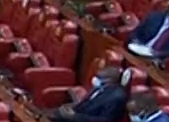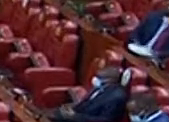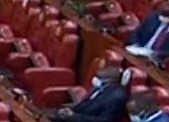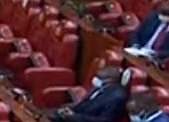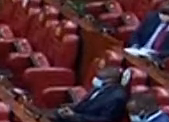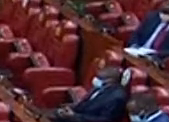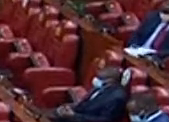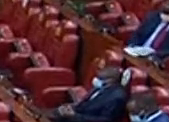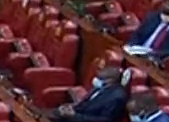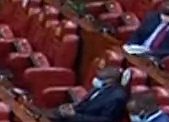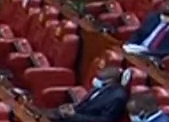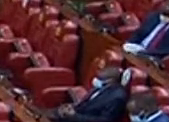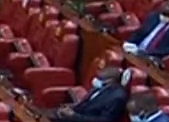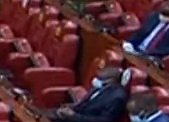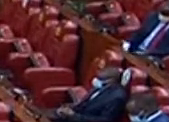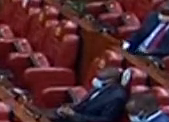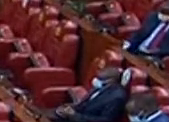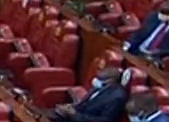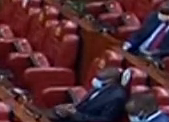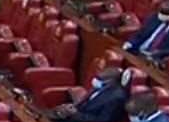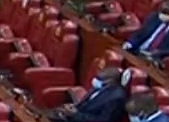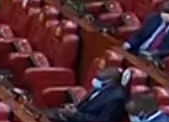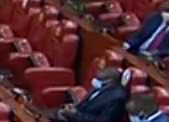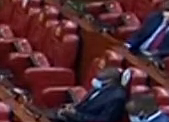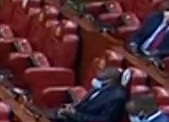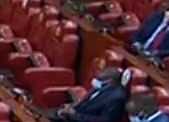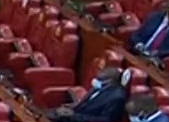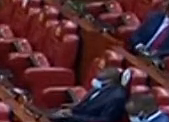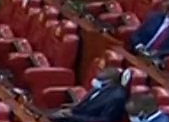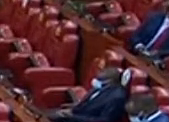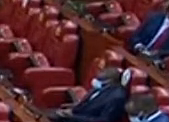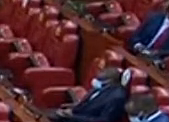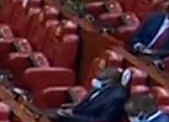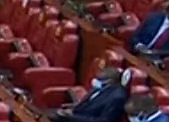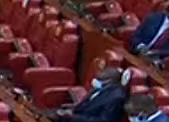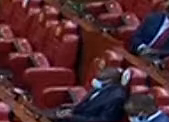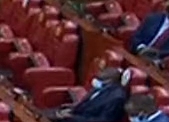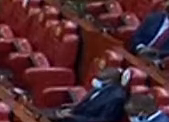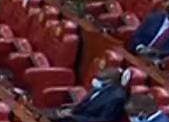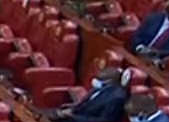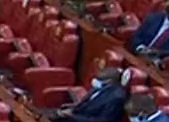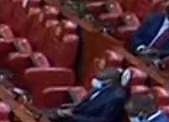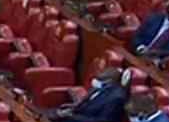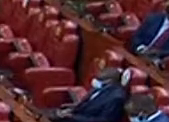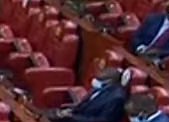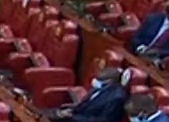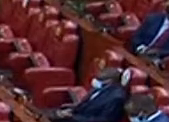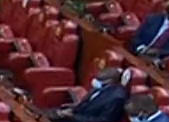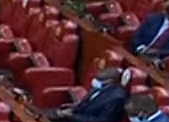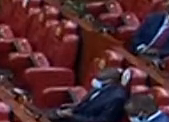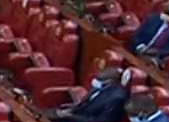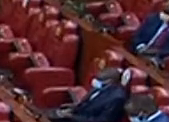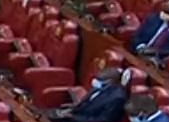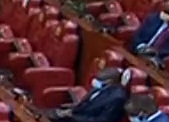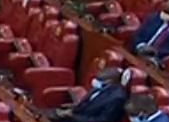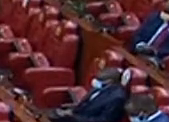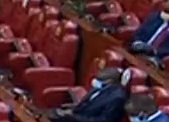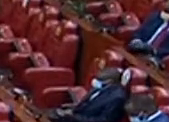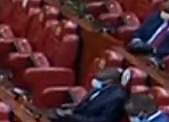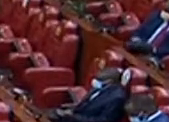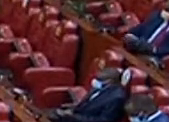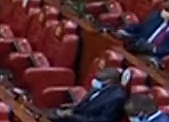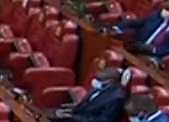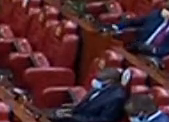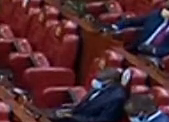The Speaker of the National Assembly, Honourable Justin Muturi, has just ordered that the bell be rung. This is to allow for